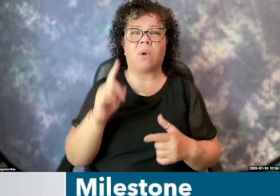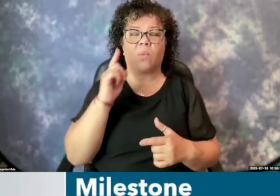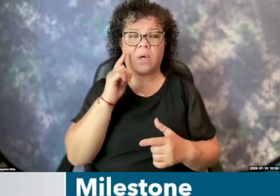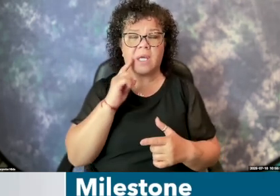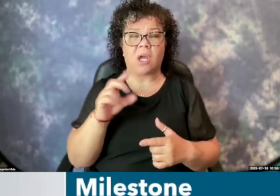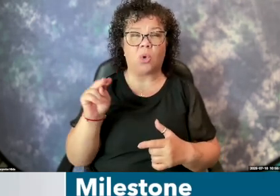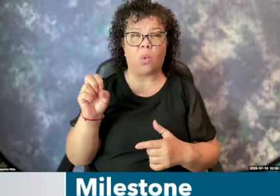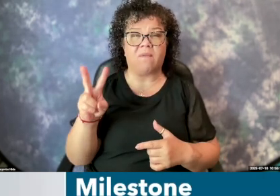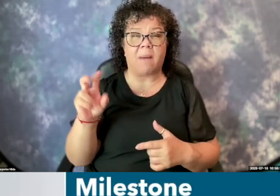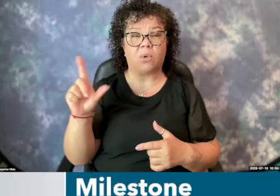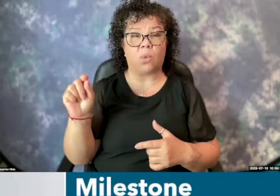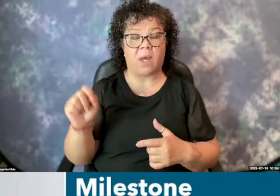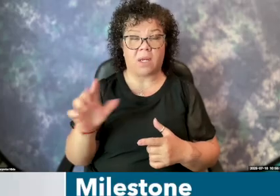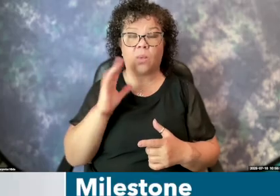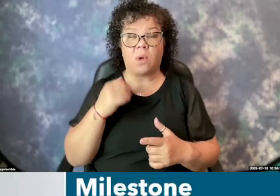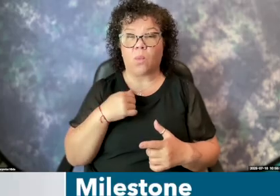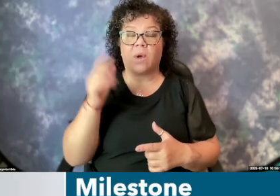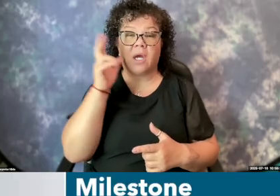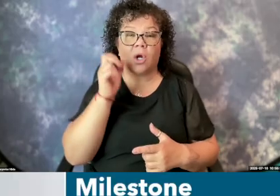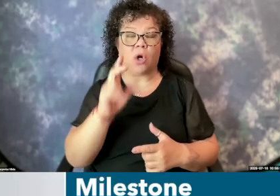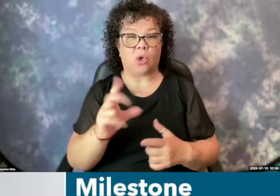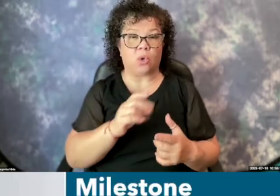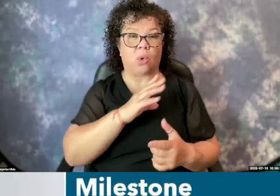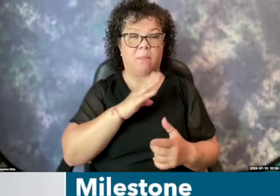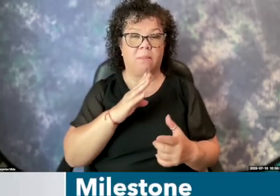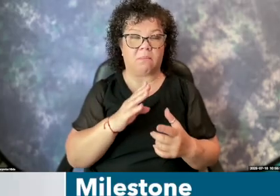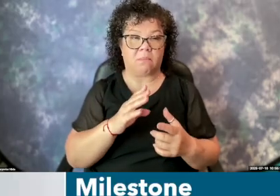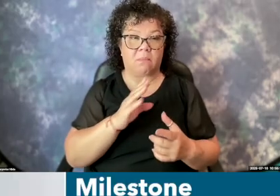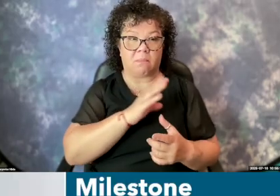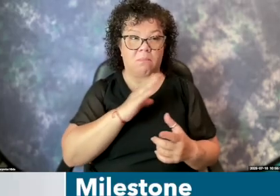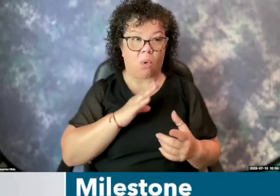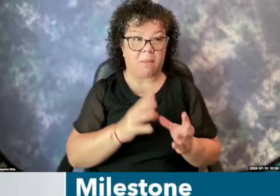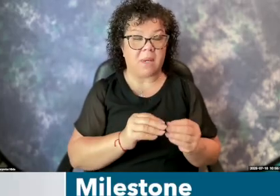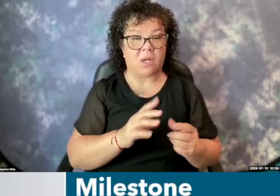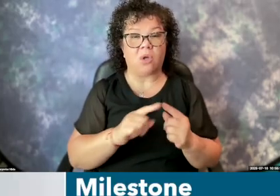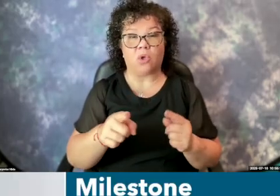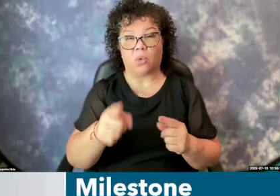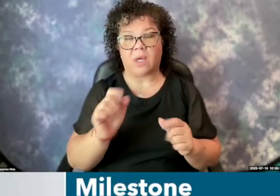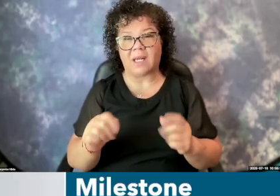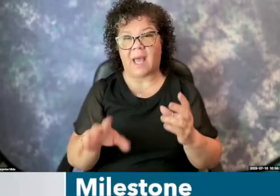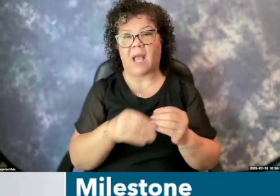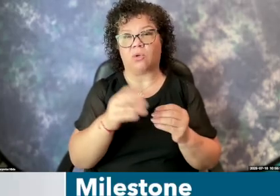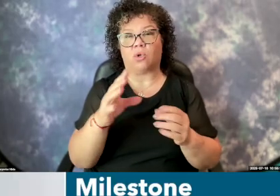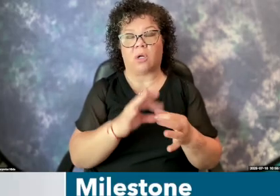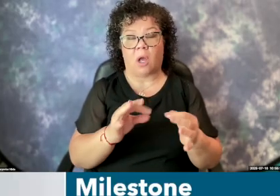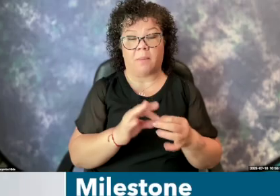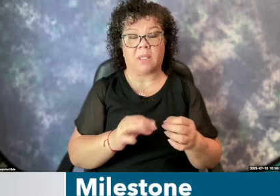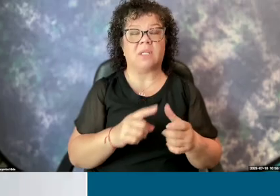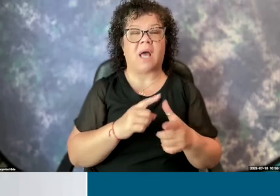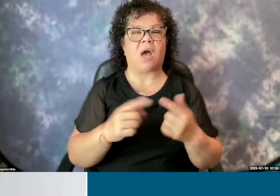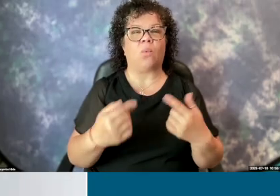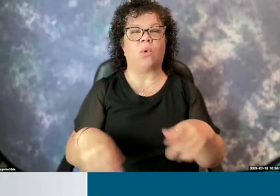where you also, again, have a chance to provide those verbal comments. I'll wrap up our meeting with our contact slide. Next slide,